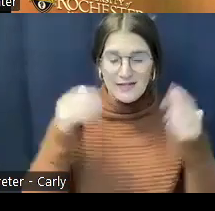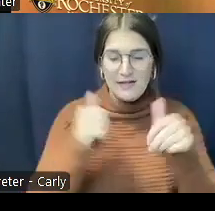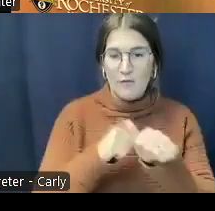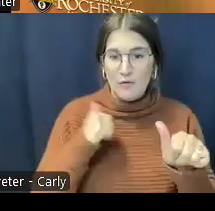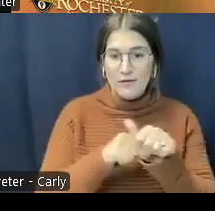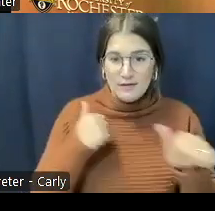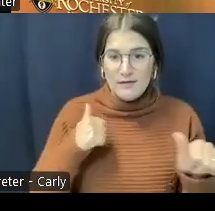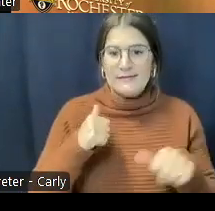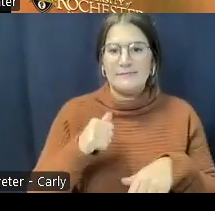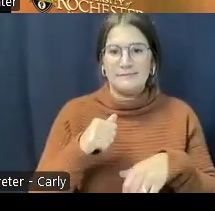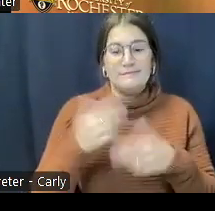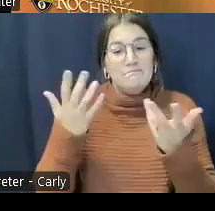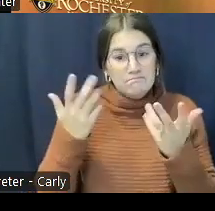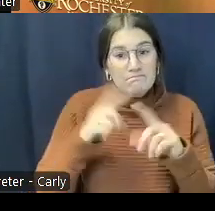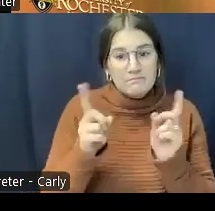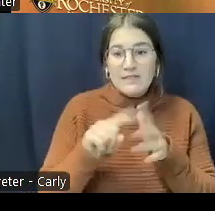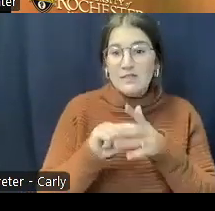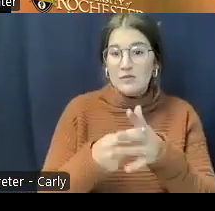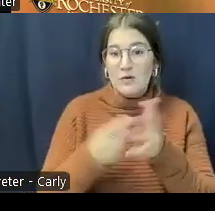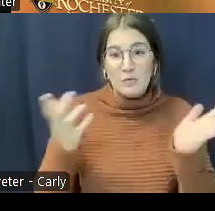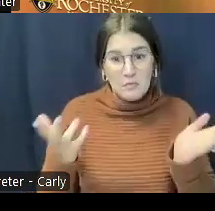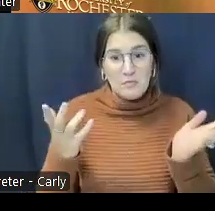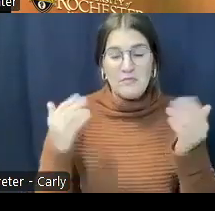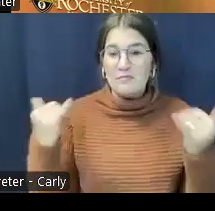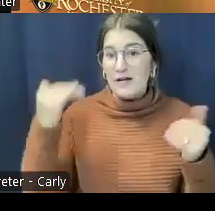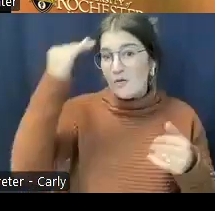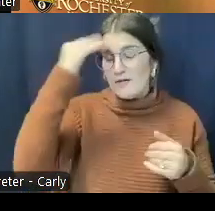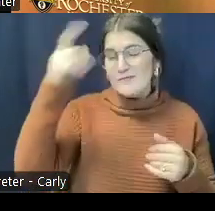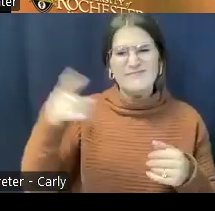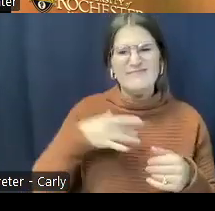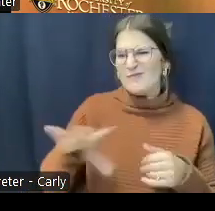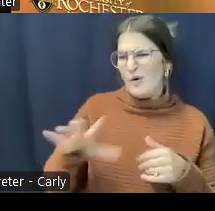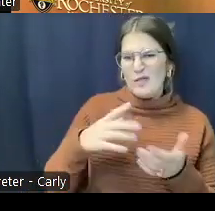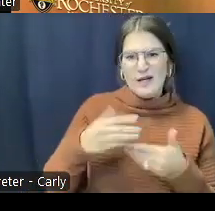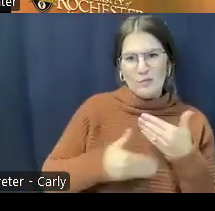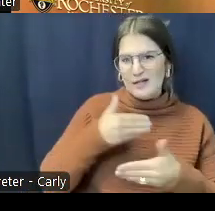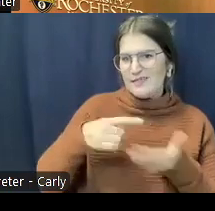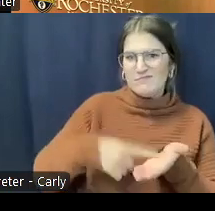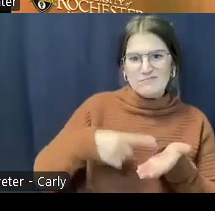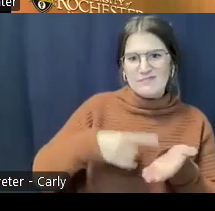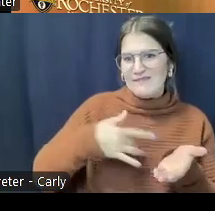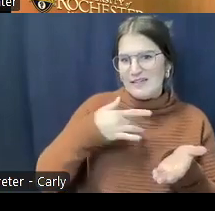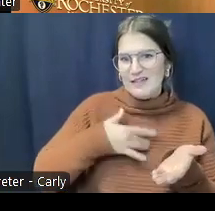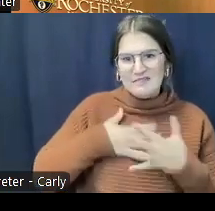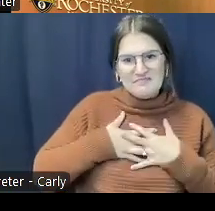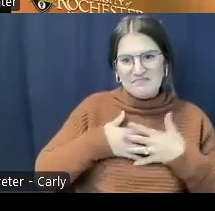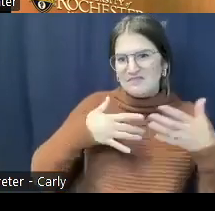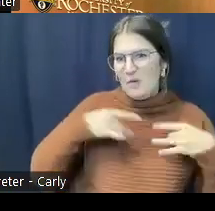anxiety. But at least it's a start. You've got a toehold there when they're saying, I don't like processing or talking about or feeling my